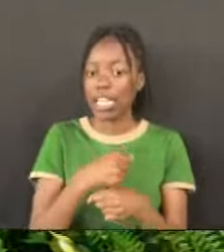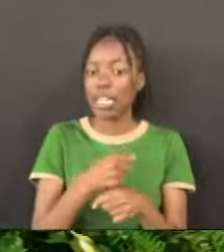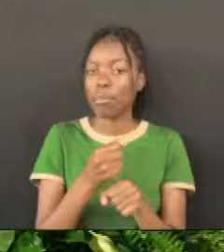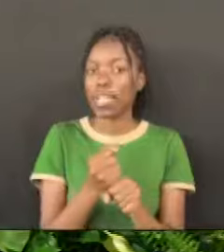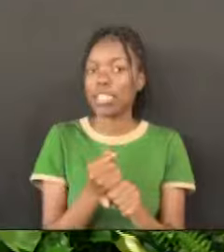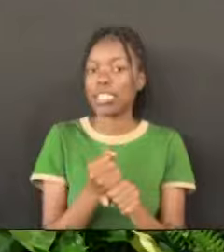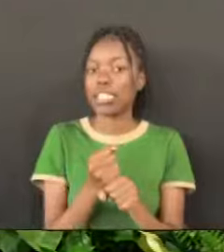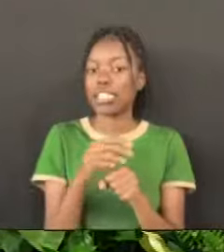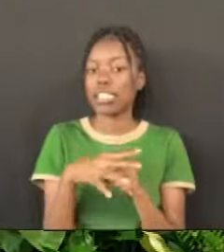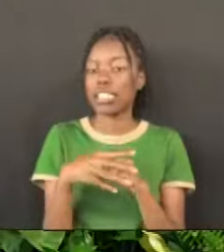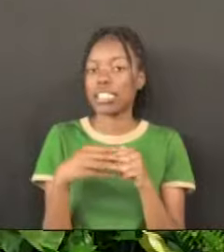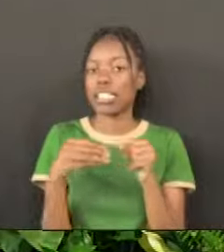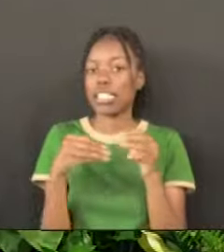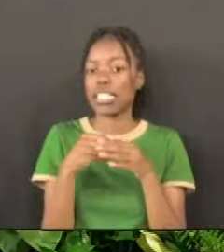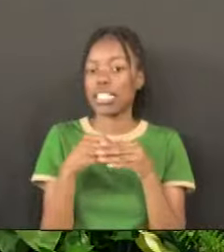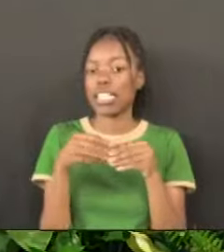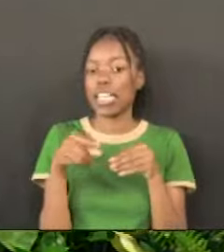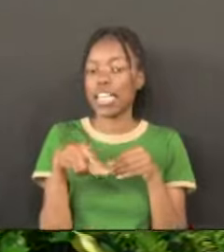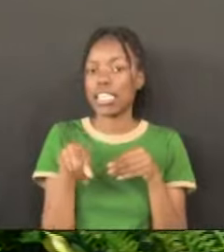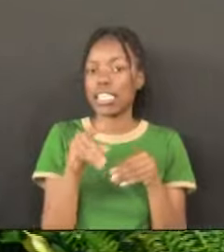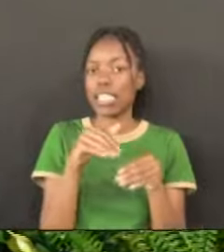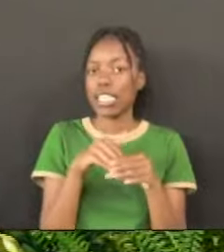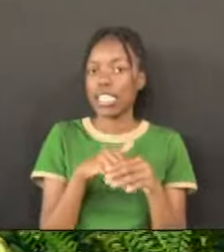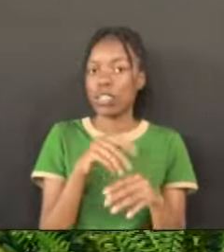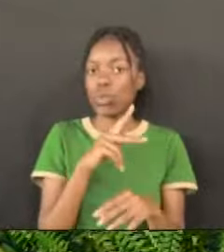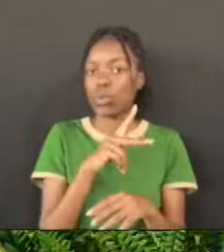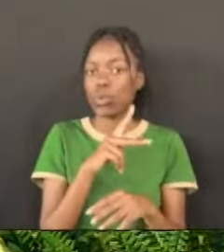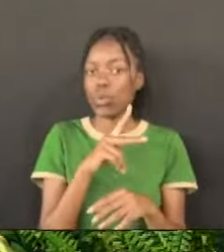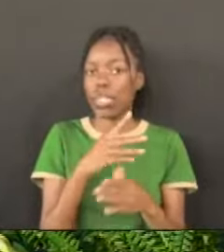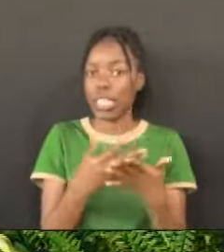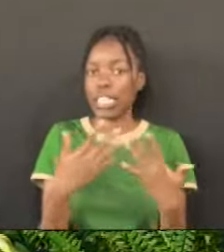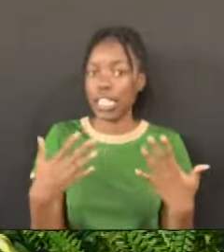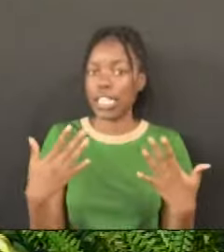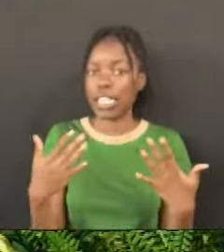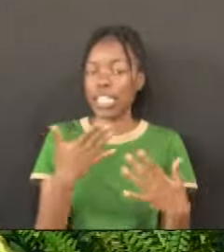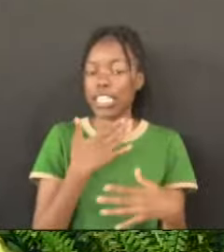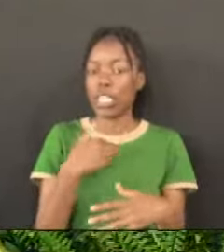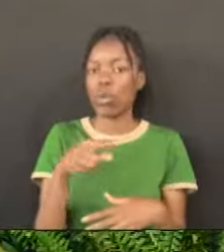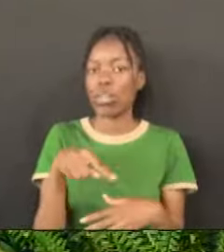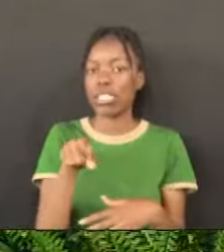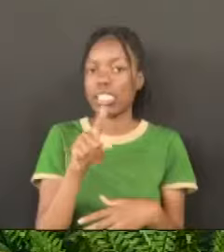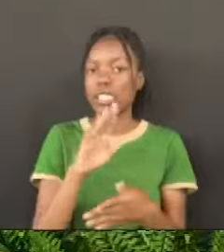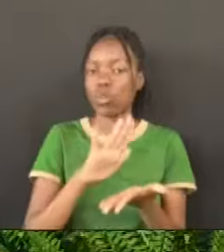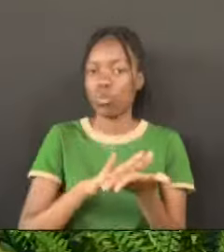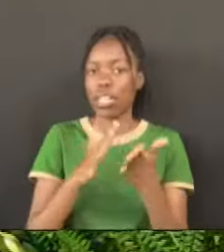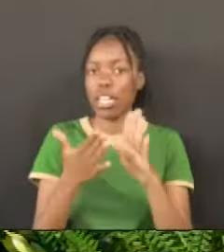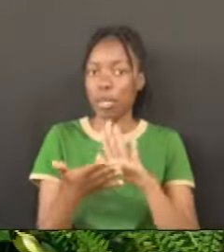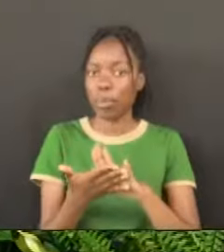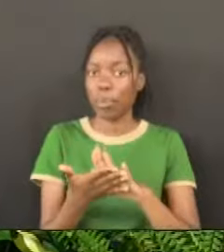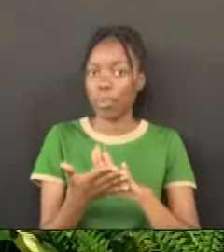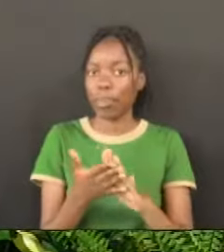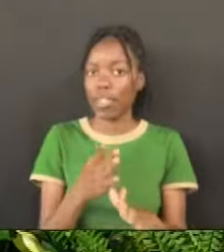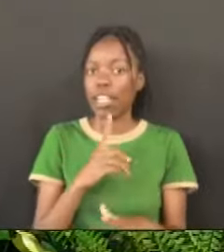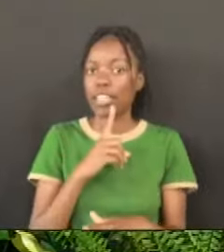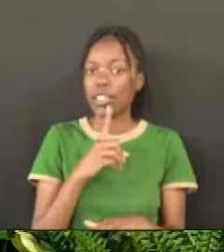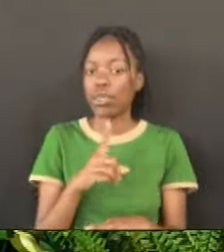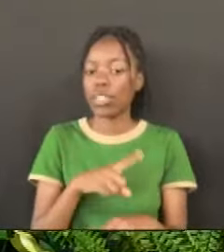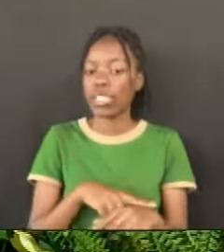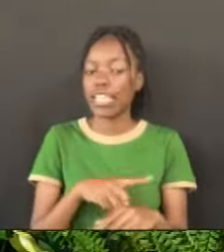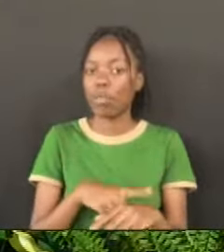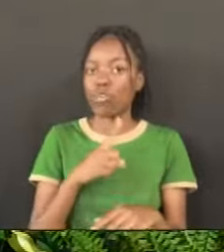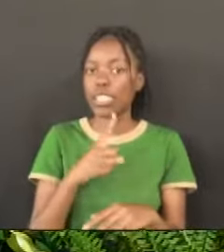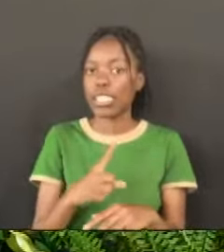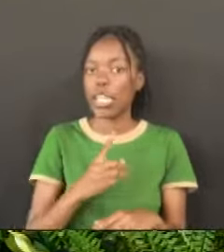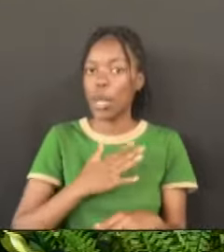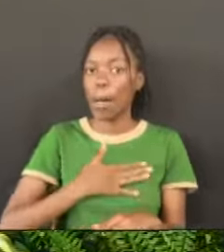into the kind of beings that he wants us to be. And therefore, when we say my God and